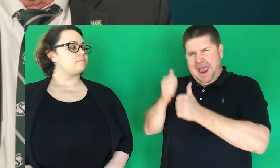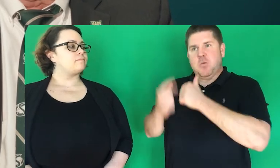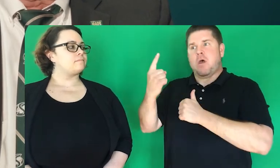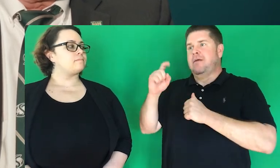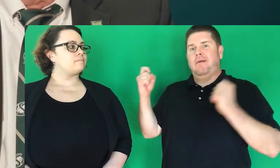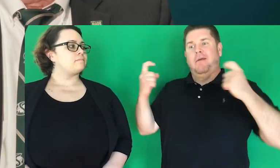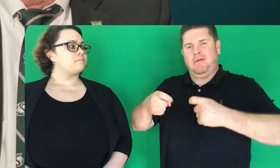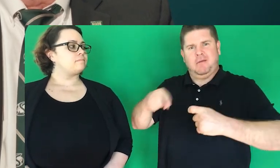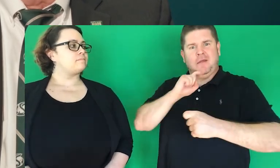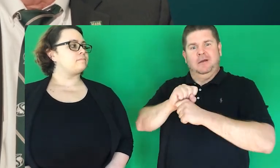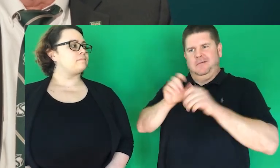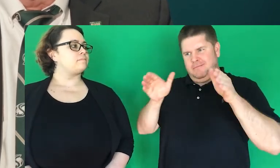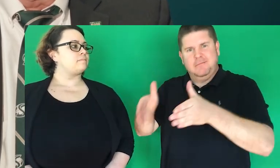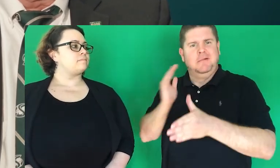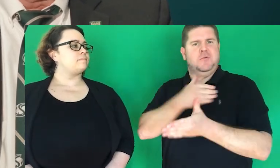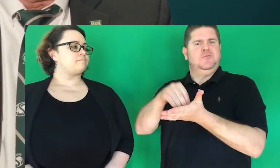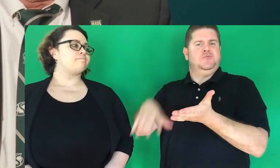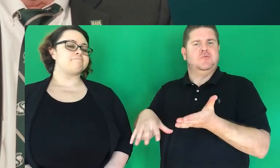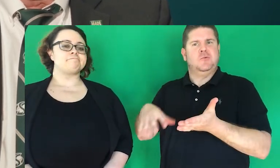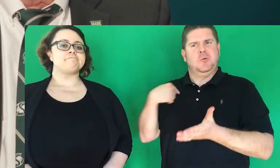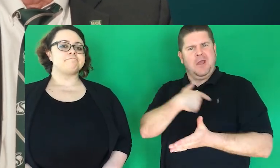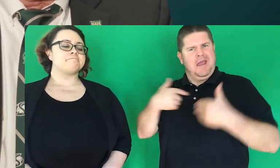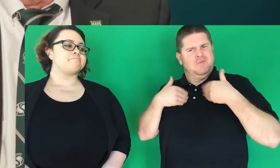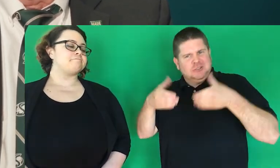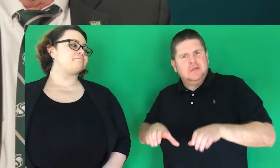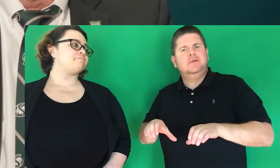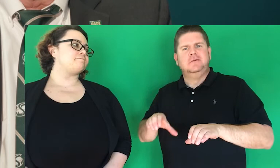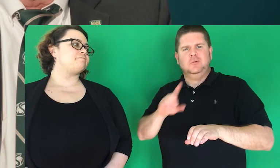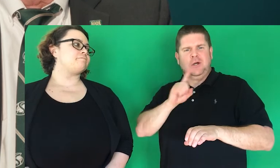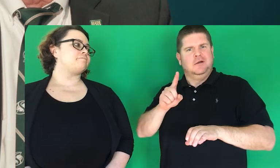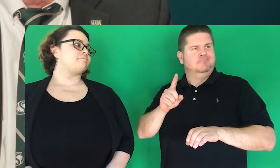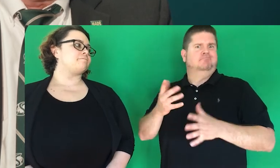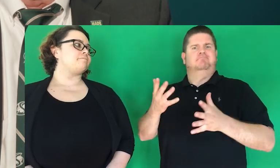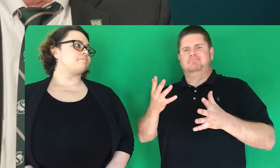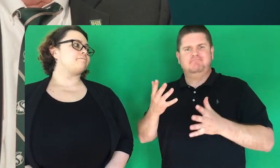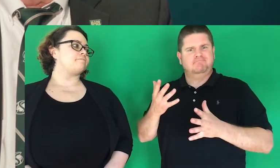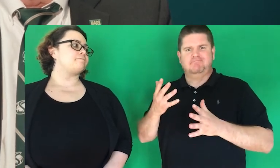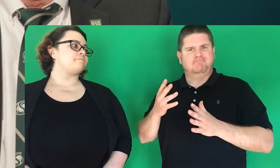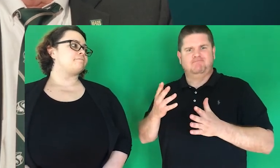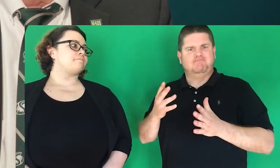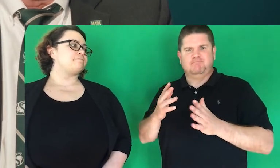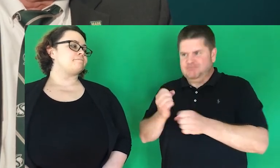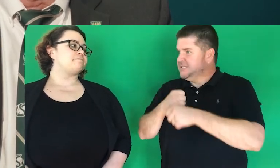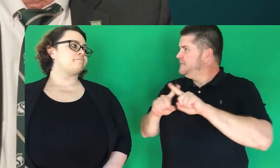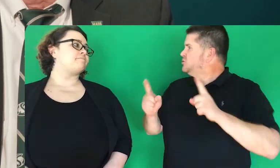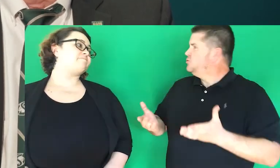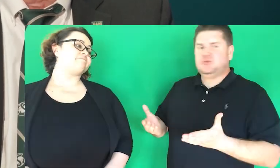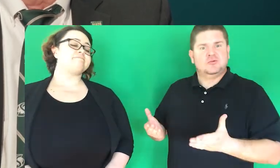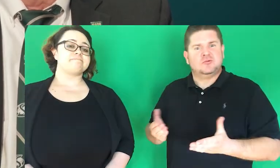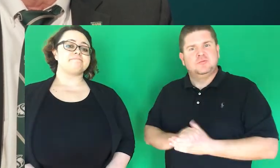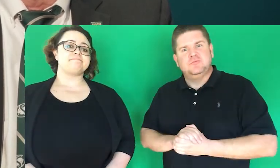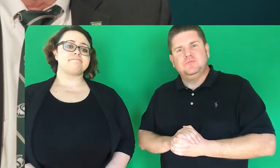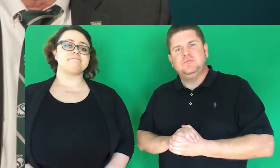everyone's legacy is our students. And we have a chance to really make a difference